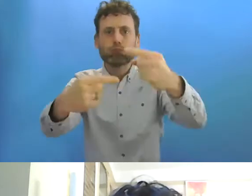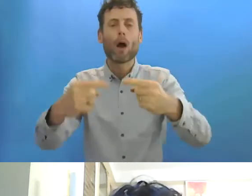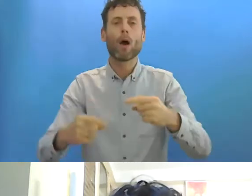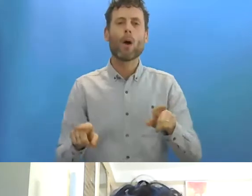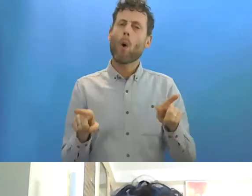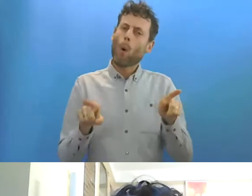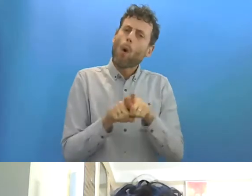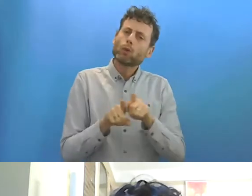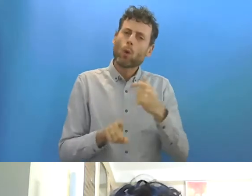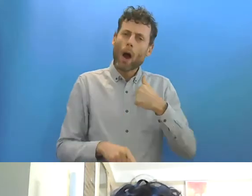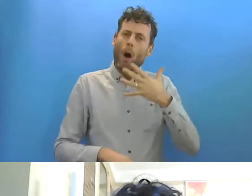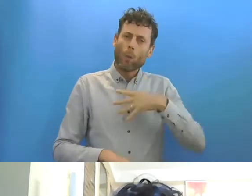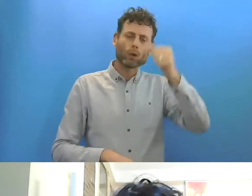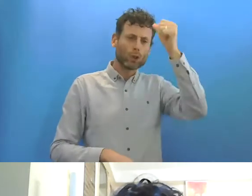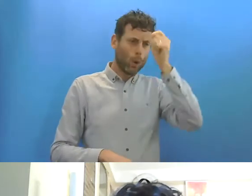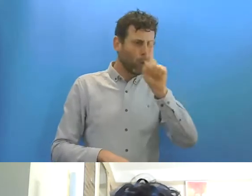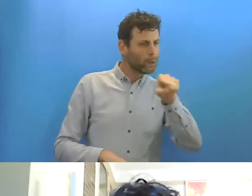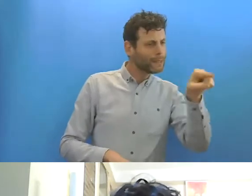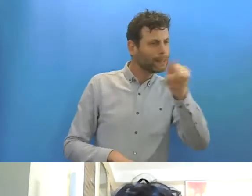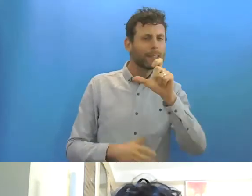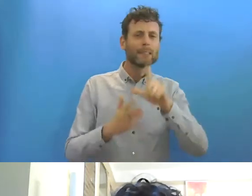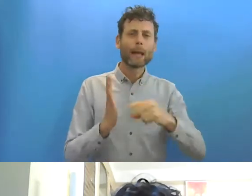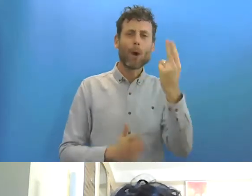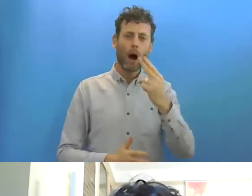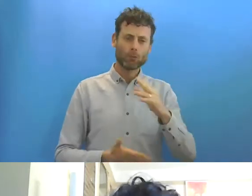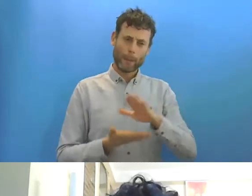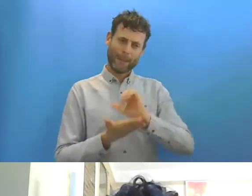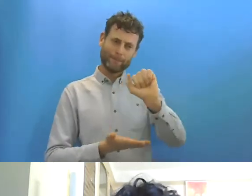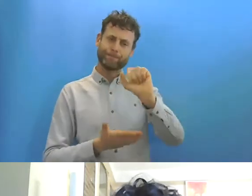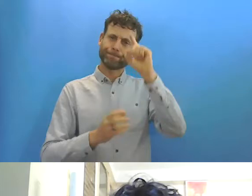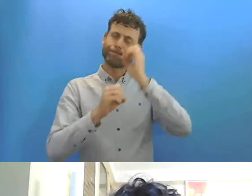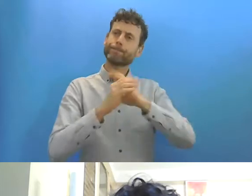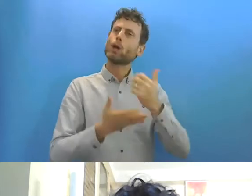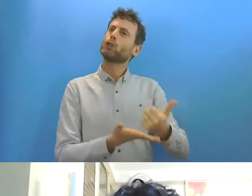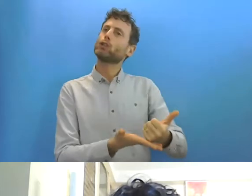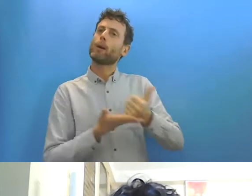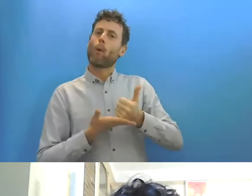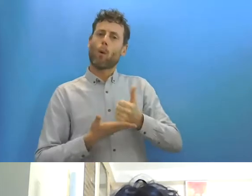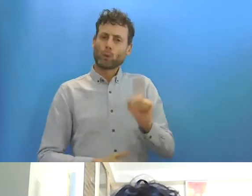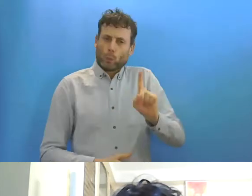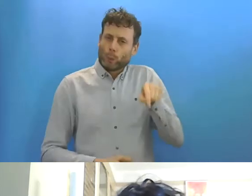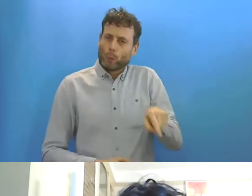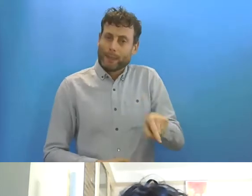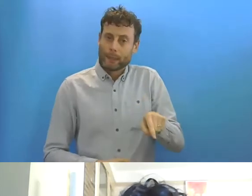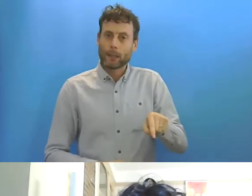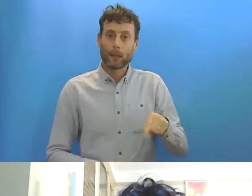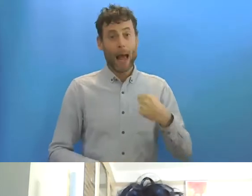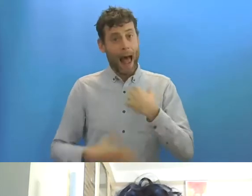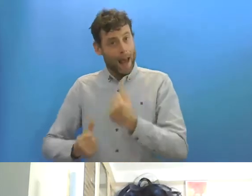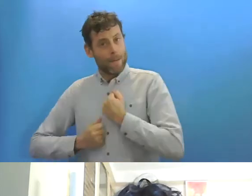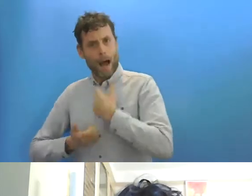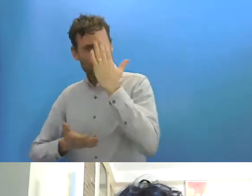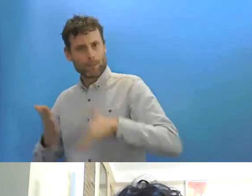the kind of support that disabled artists need based on my personal experience as an artist filmmaker. And I felt that Unlimited as a working environment